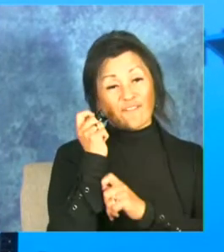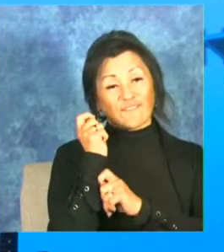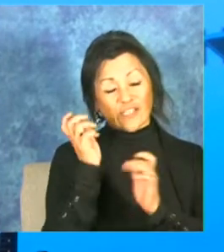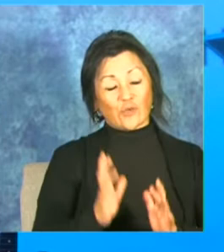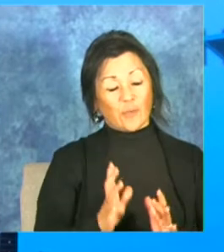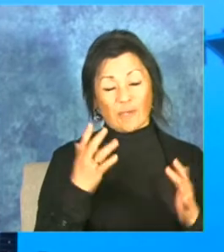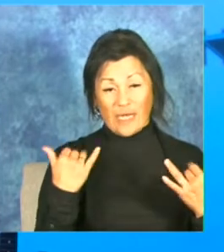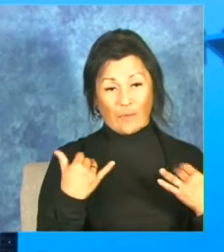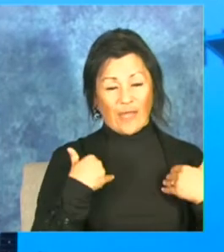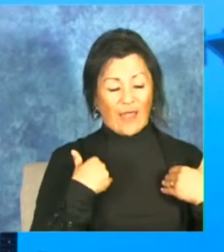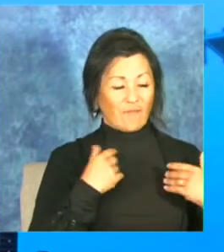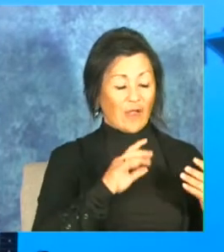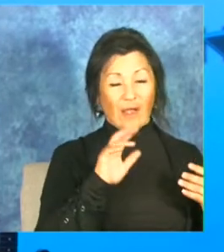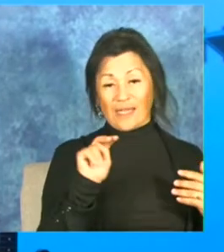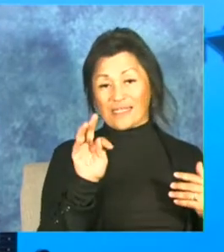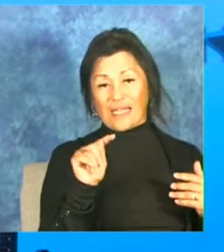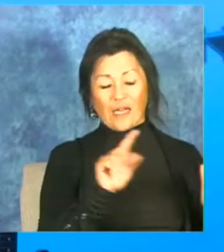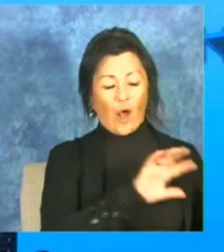of fish.